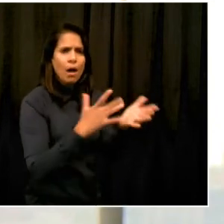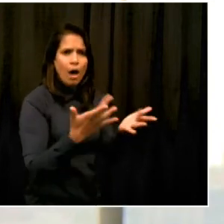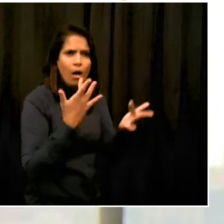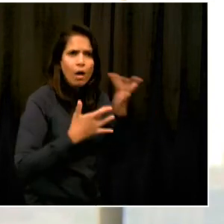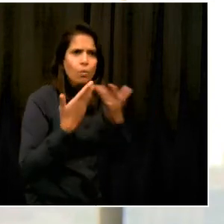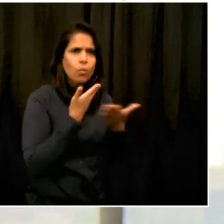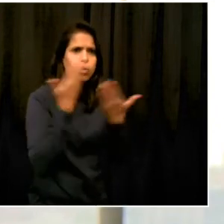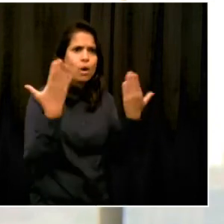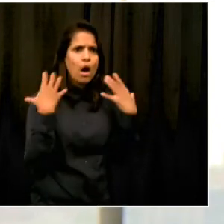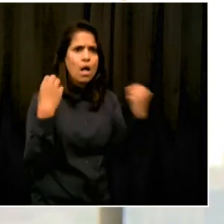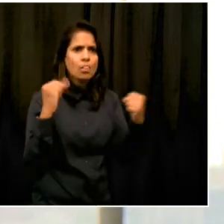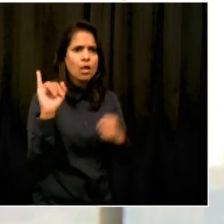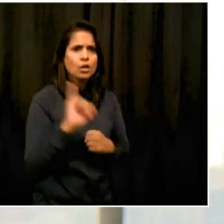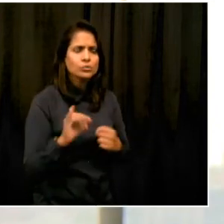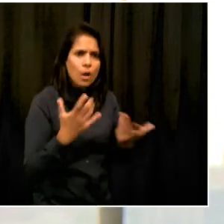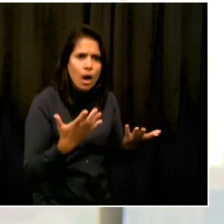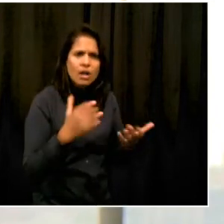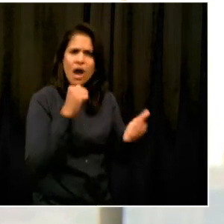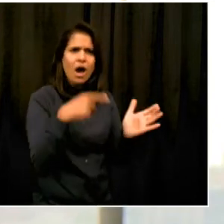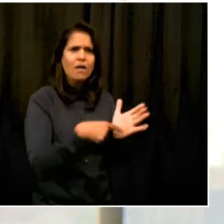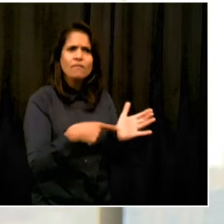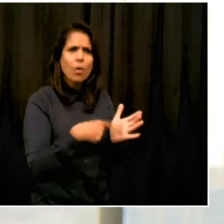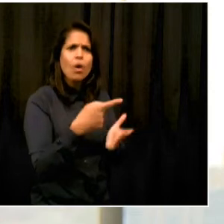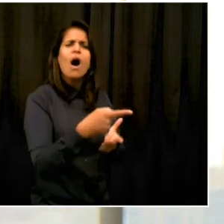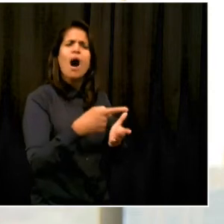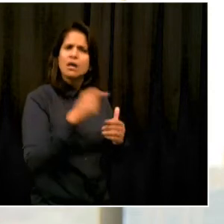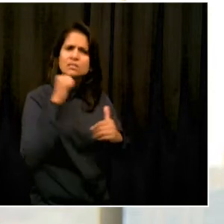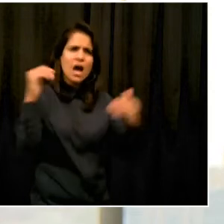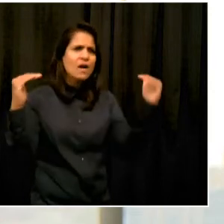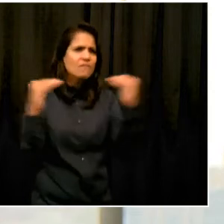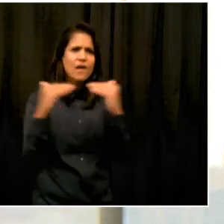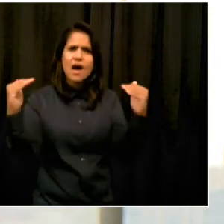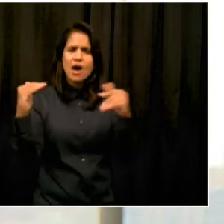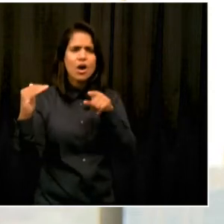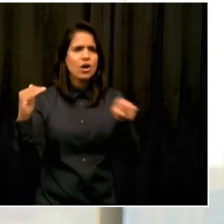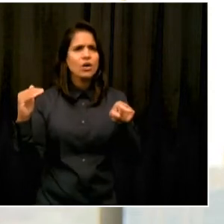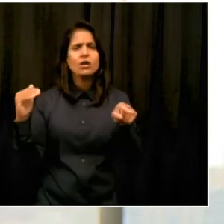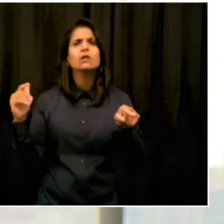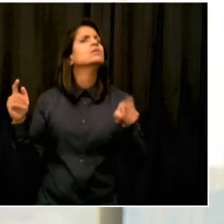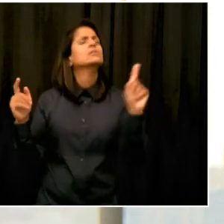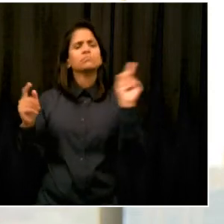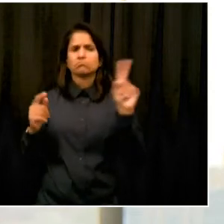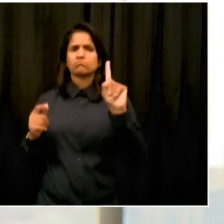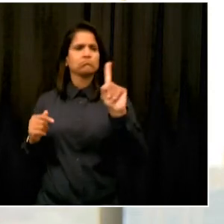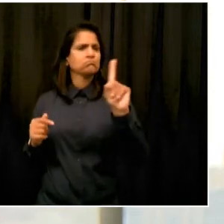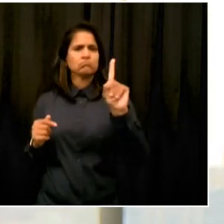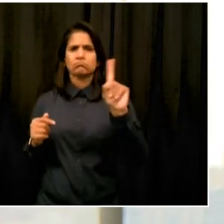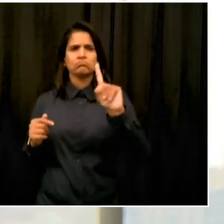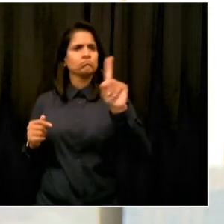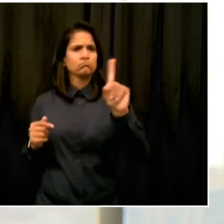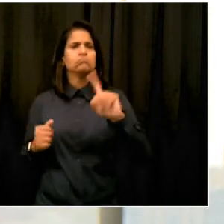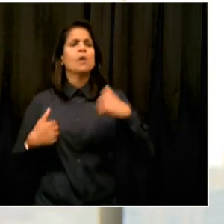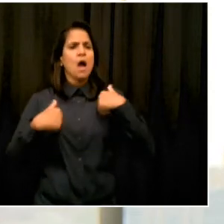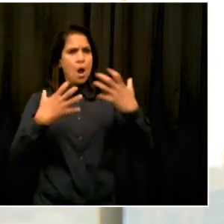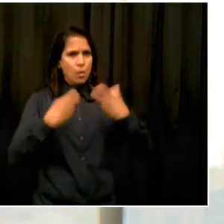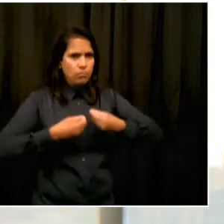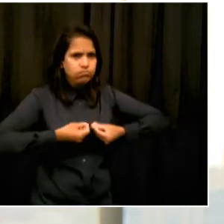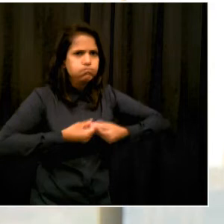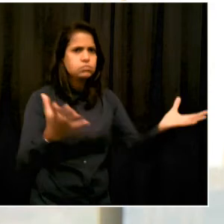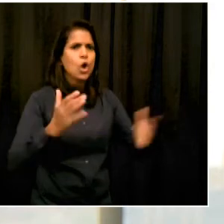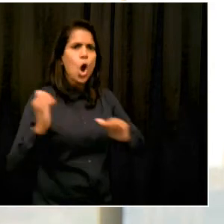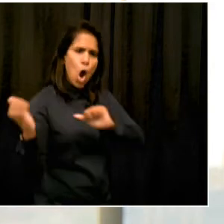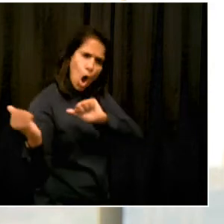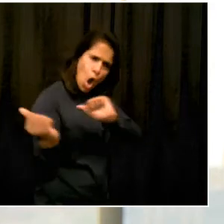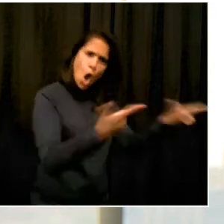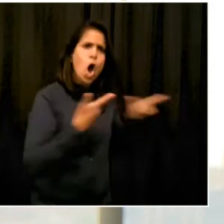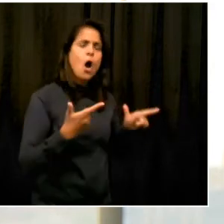down. And so we here will create new strategies to show our nation, our world, what it means